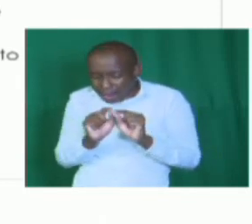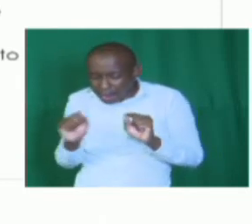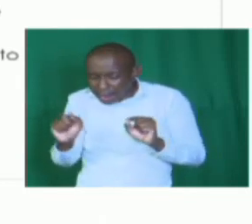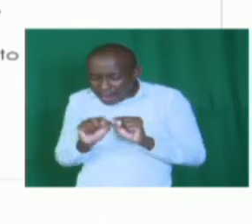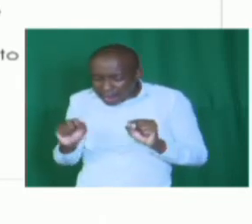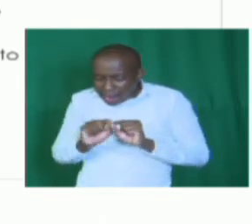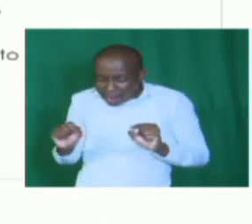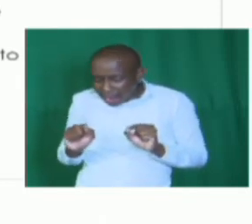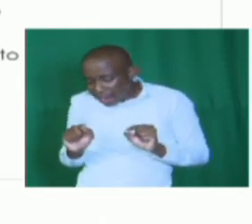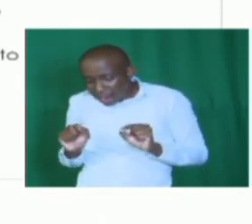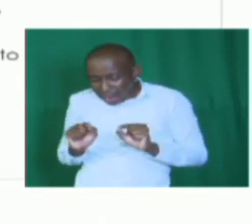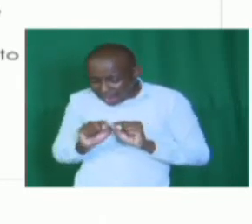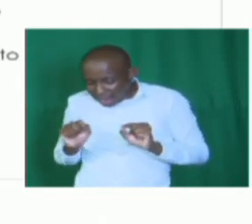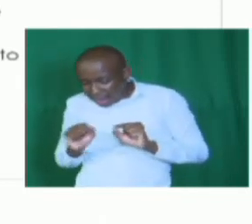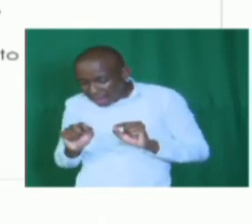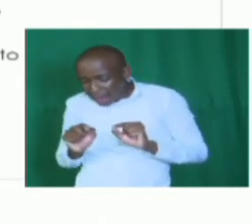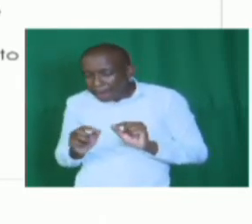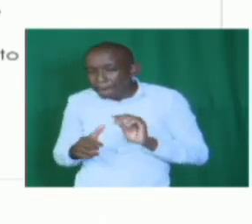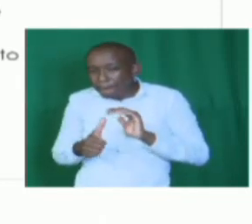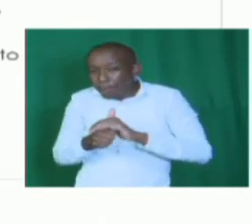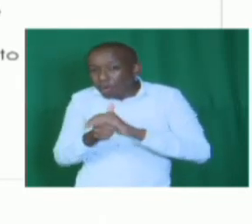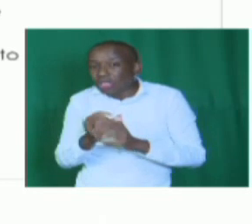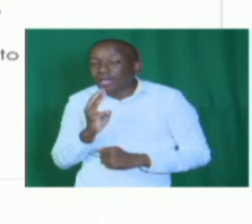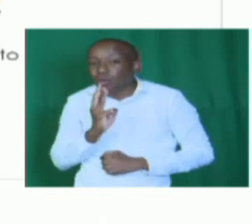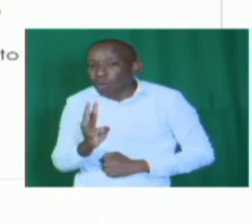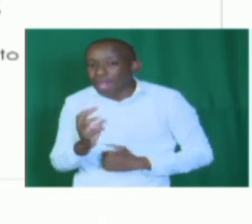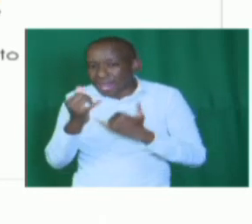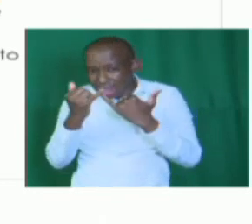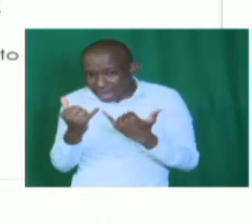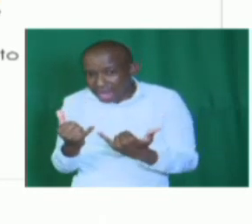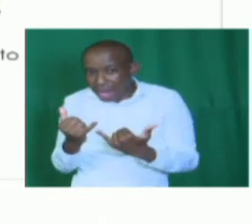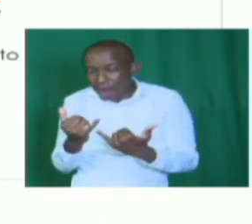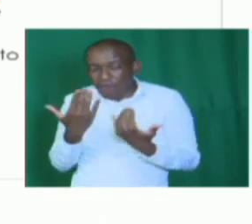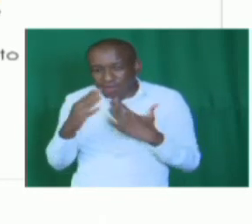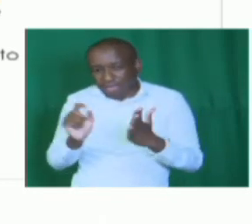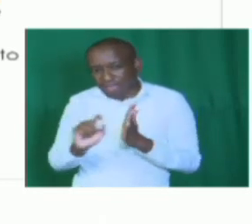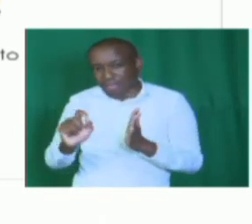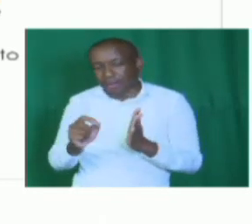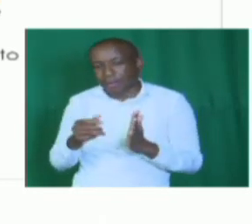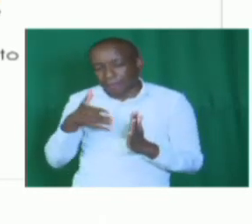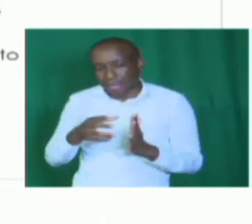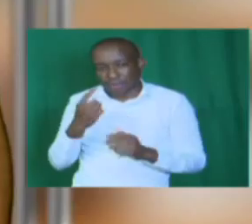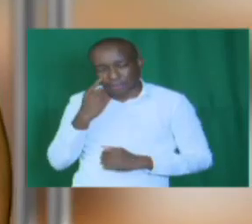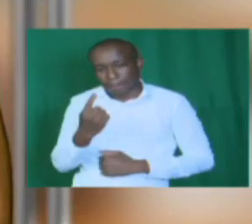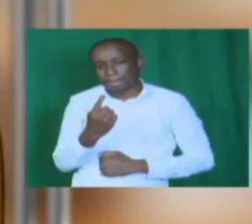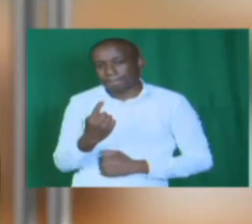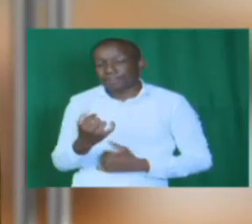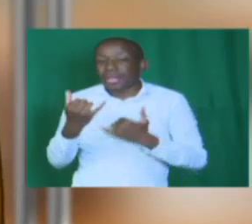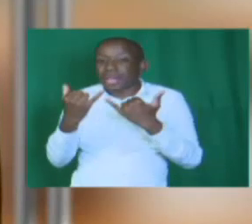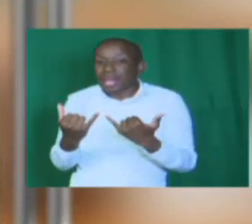are basing it from the keywords which you would have also underlined. Okay, and